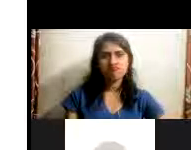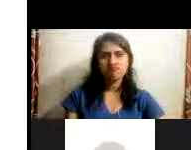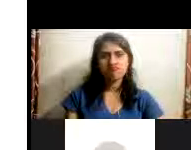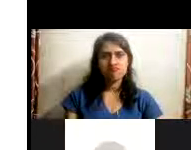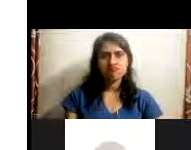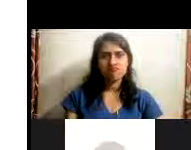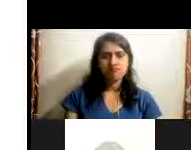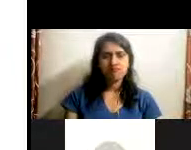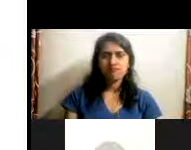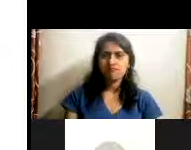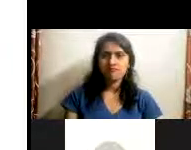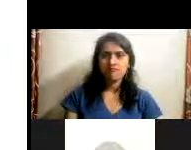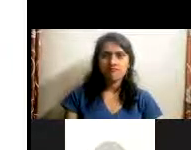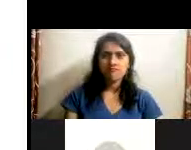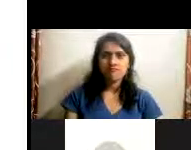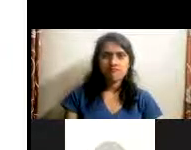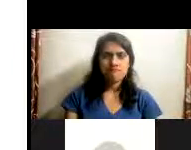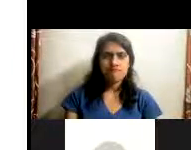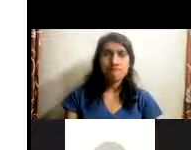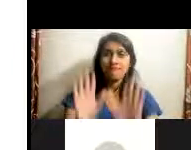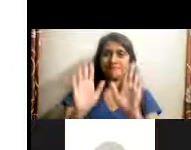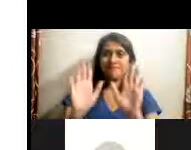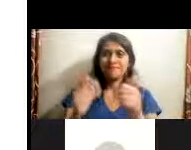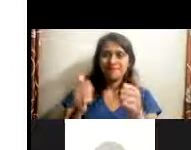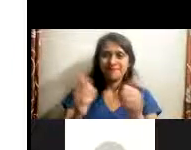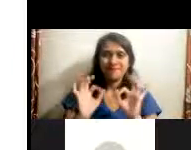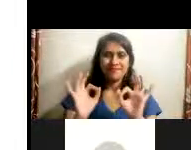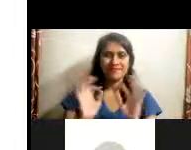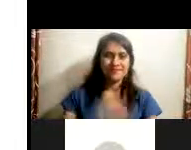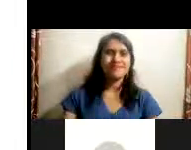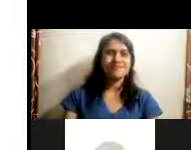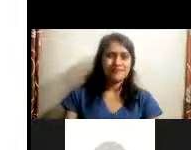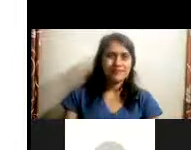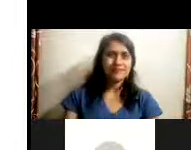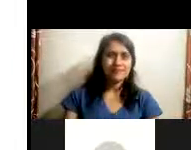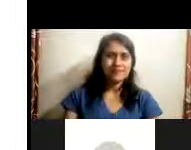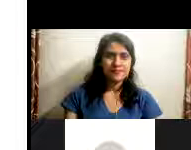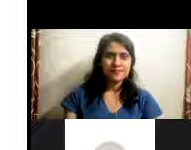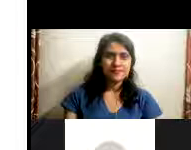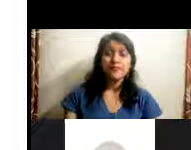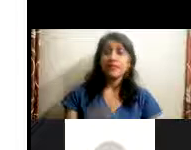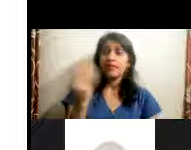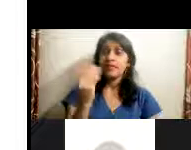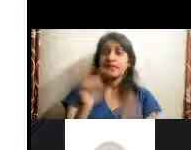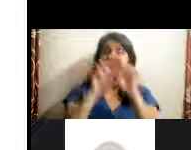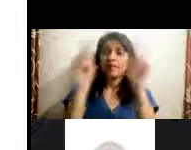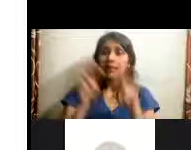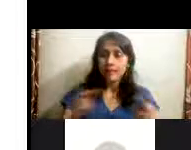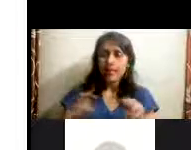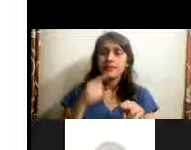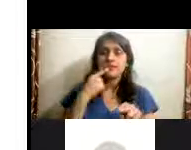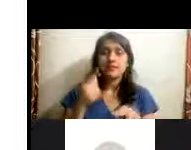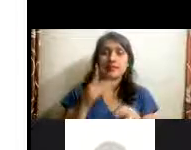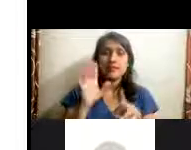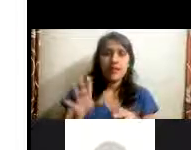Yes, stay there. Next, stay there. So we have certain international obligations like the